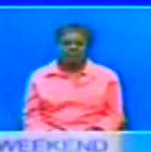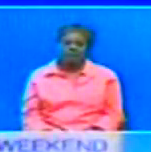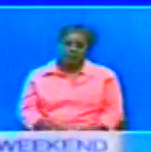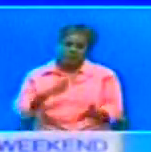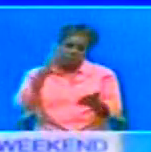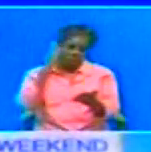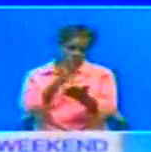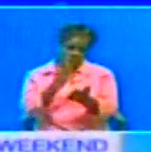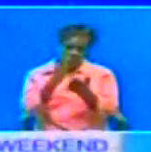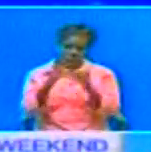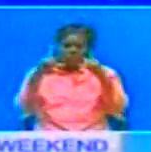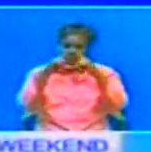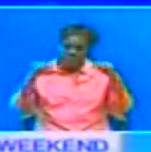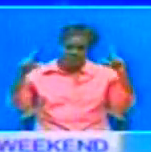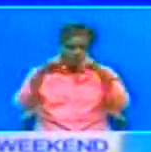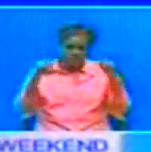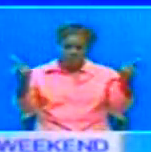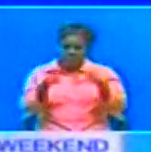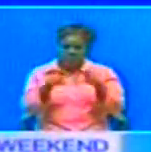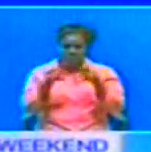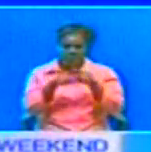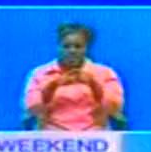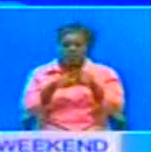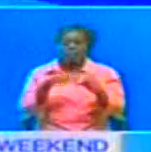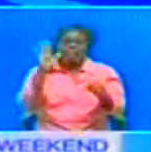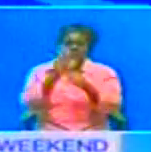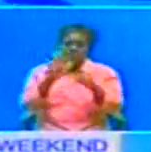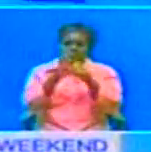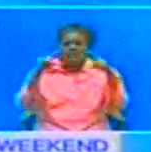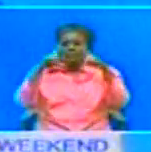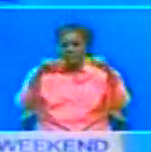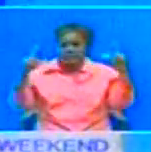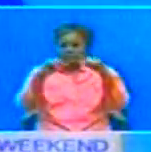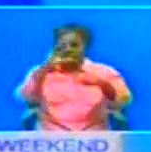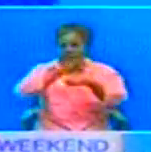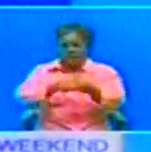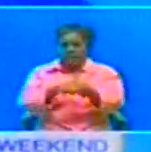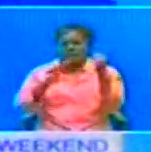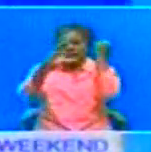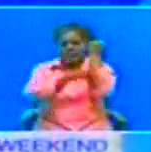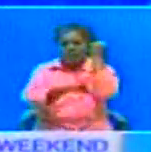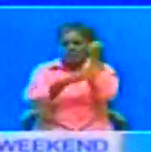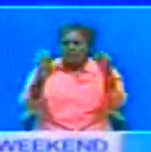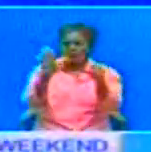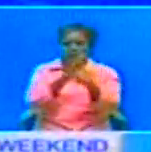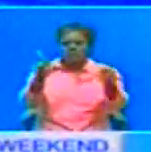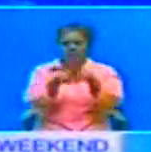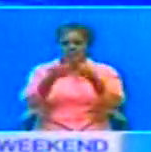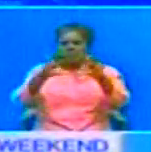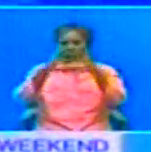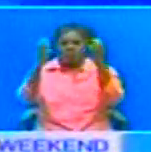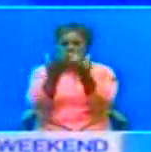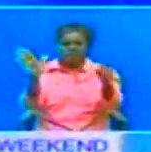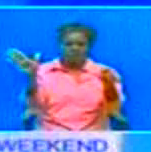Indeed, the messages as well as the tone of a lot of the messages coming from across the country and across the world were that no man